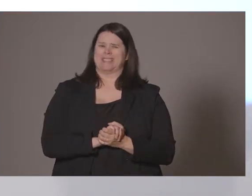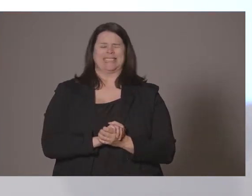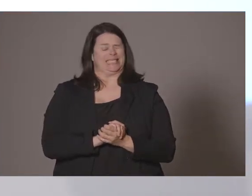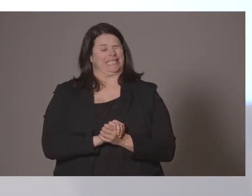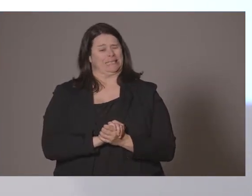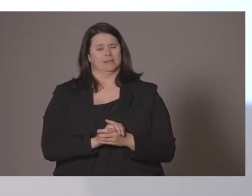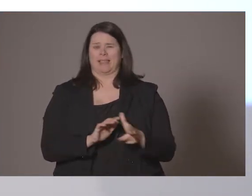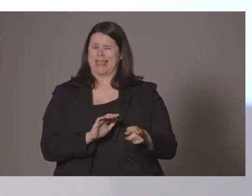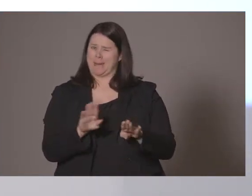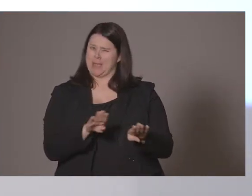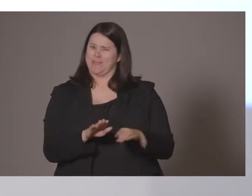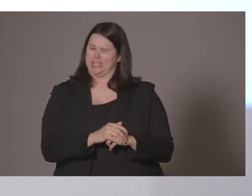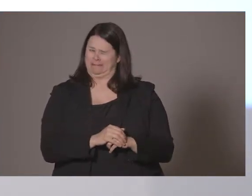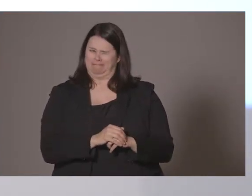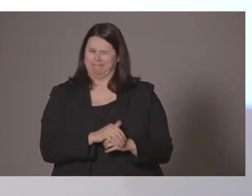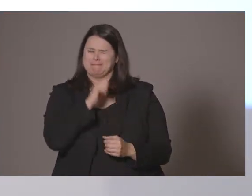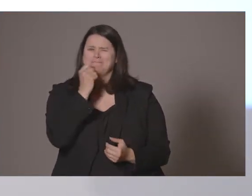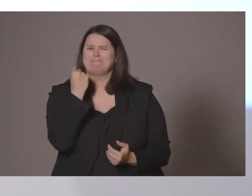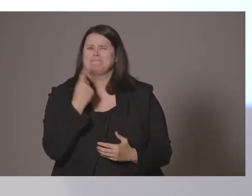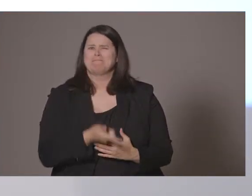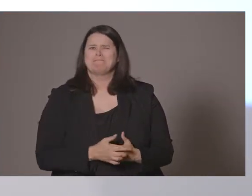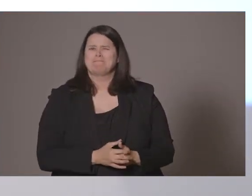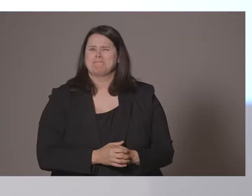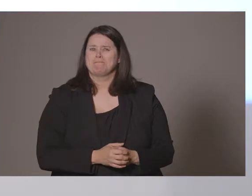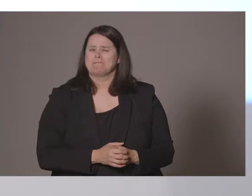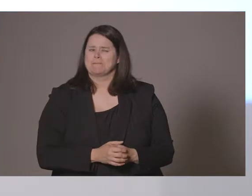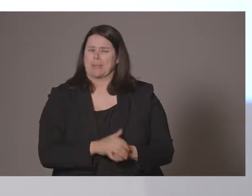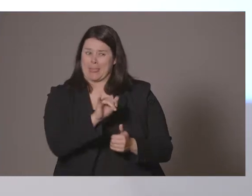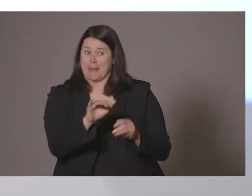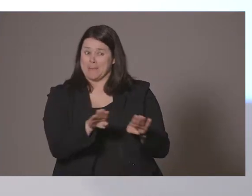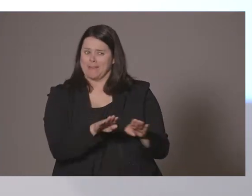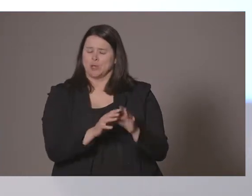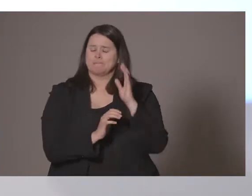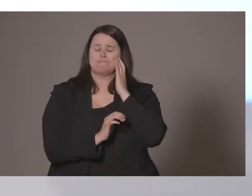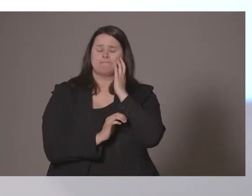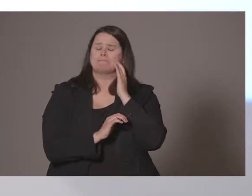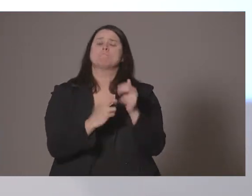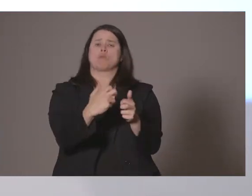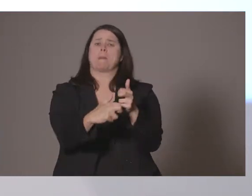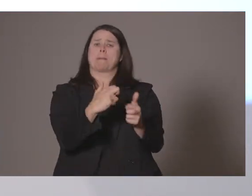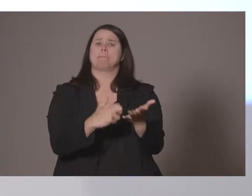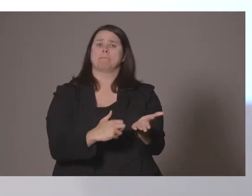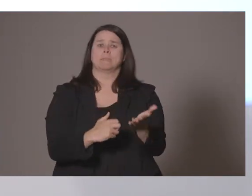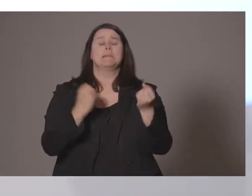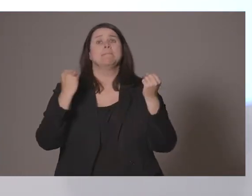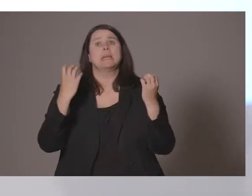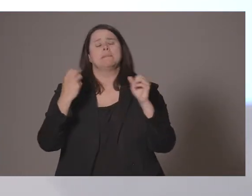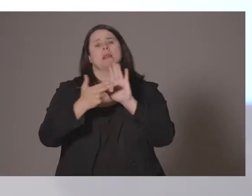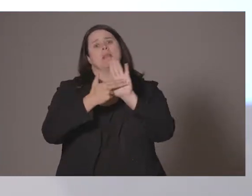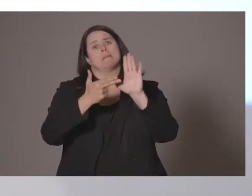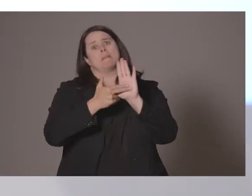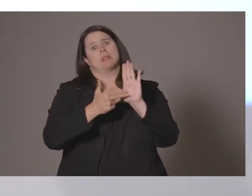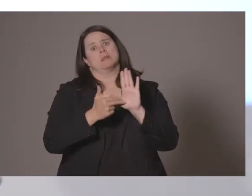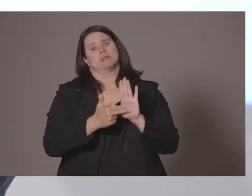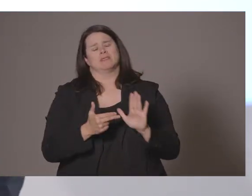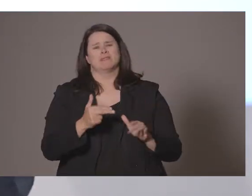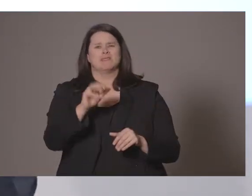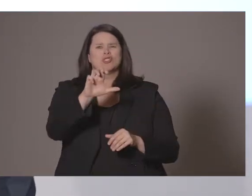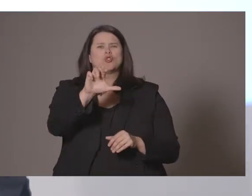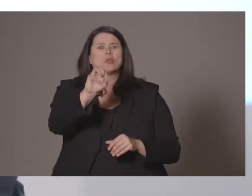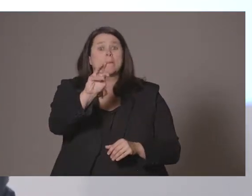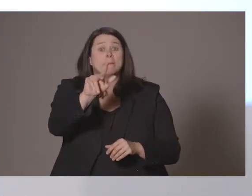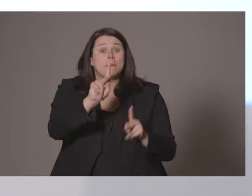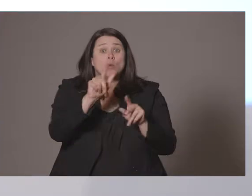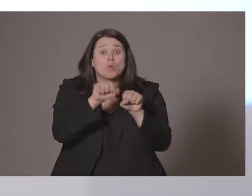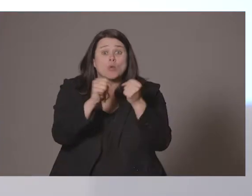just doesn't make any sense, it's problematic. We have lots of labels for it: criminal behavior,